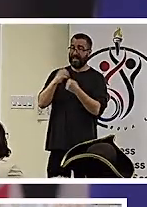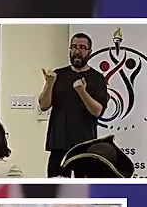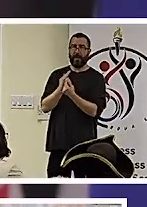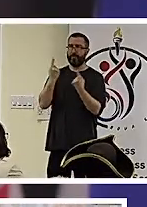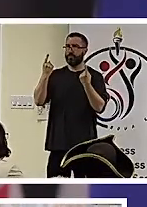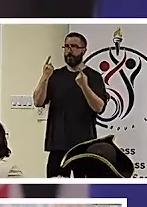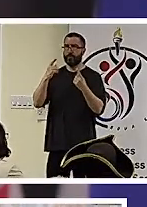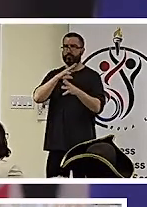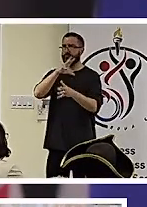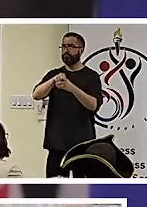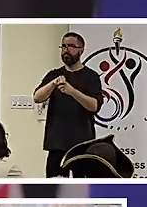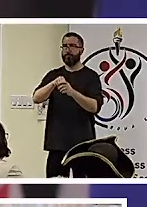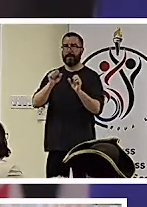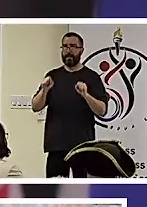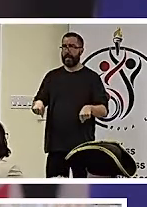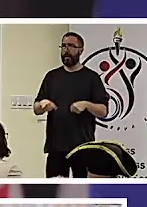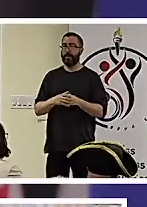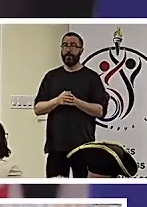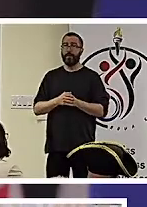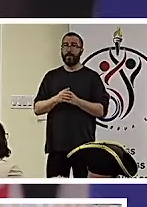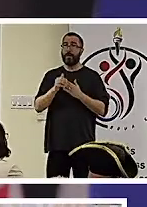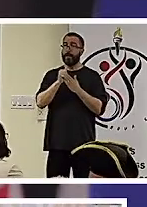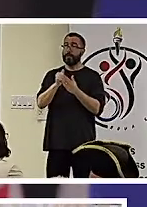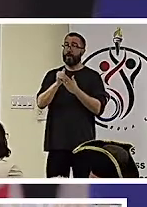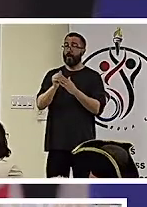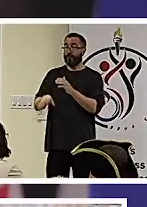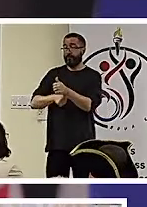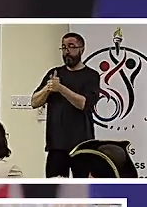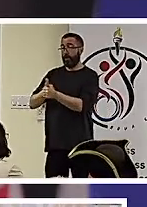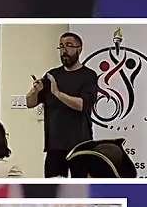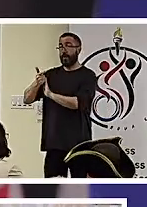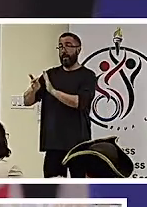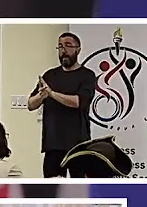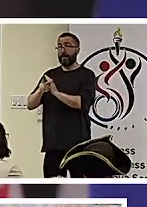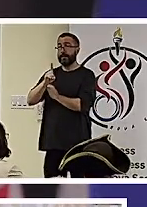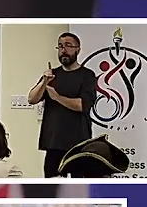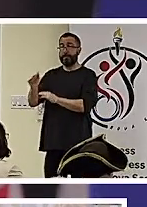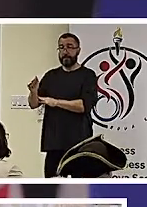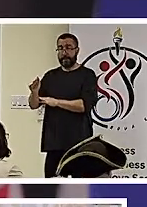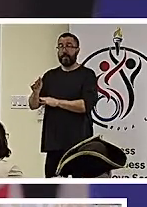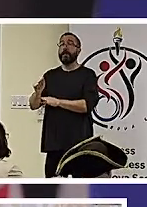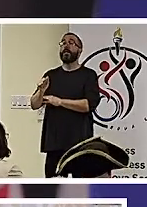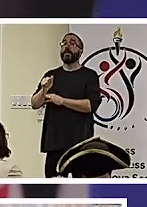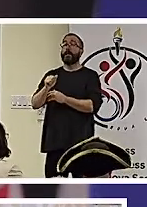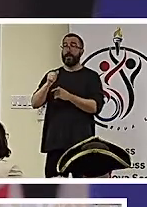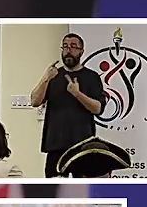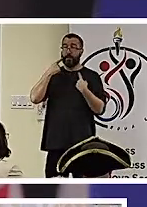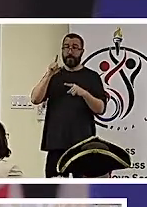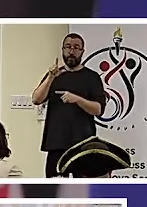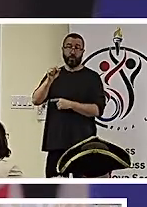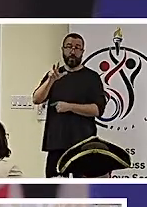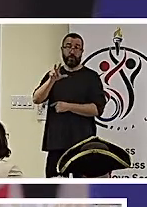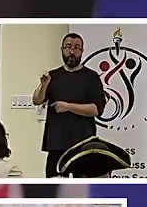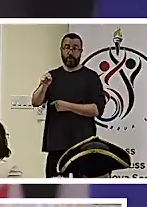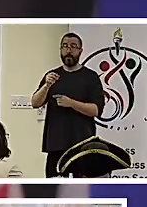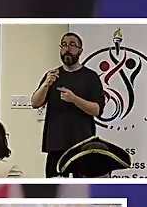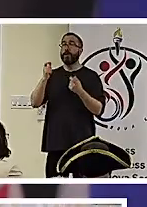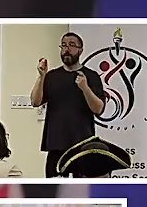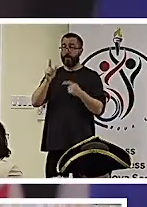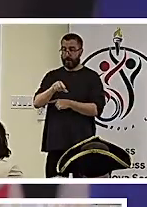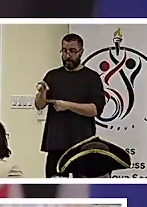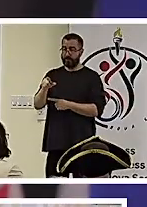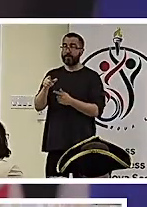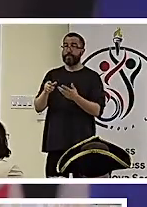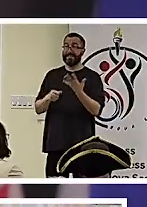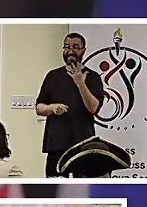from the start. Guided by the Accessibility Act and Access by Design 2030, government is making progress on standards in 6